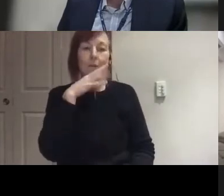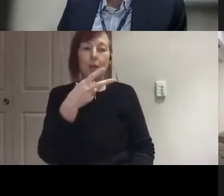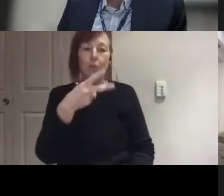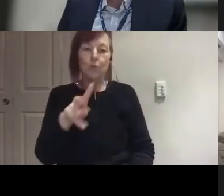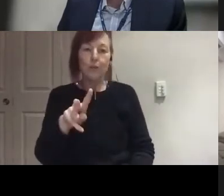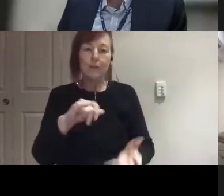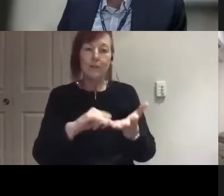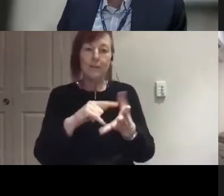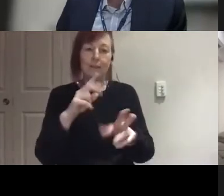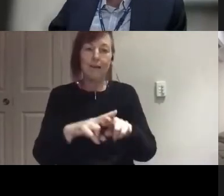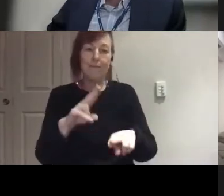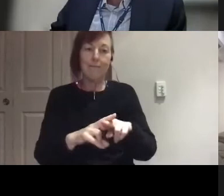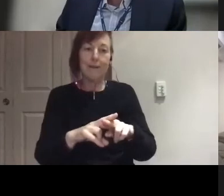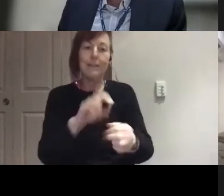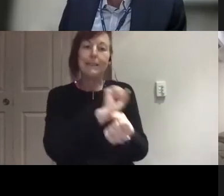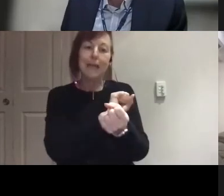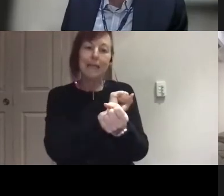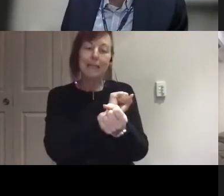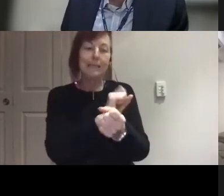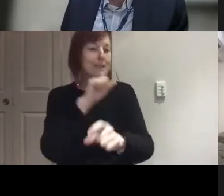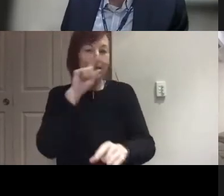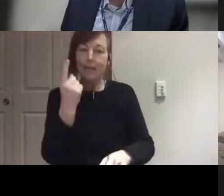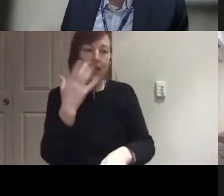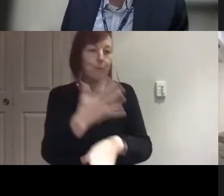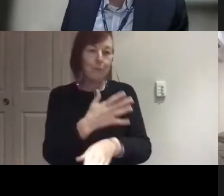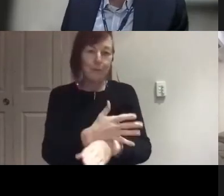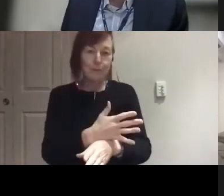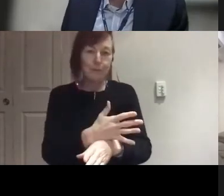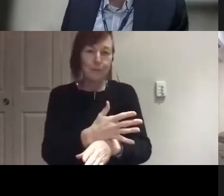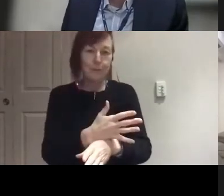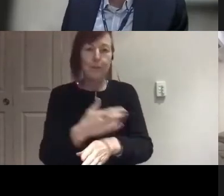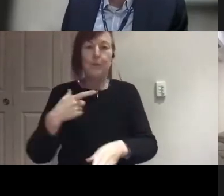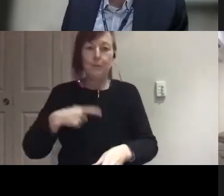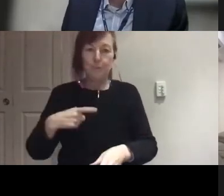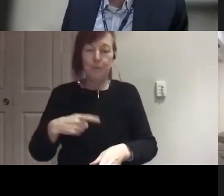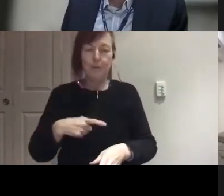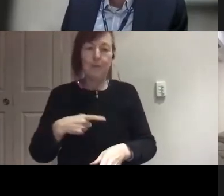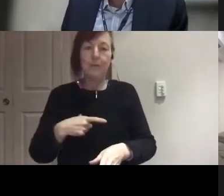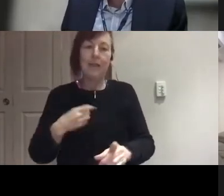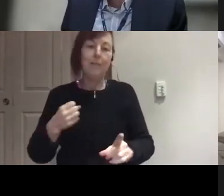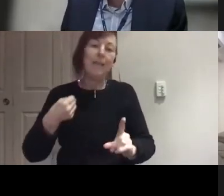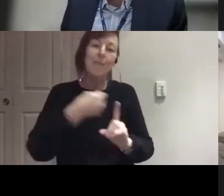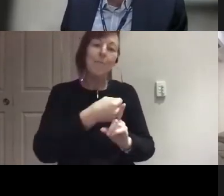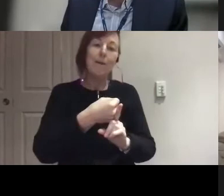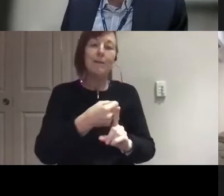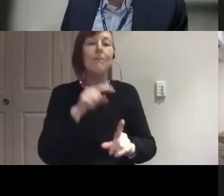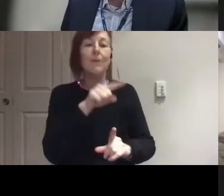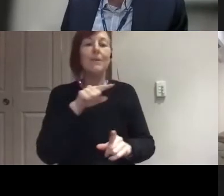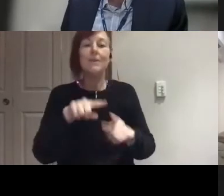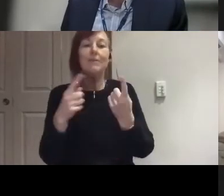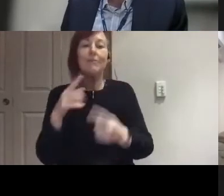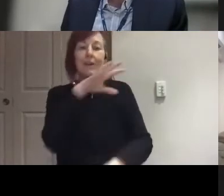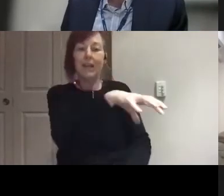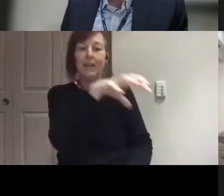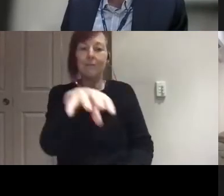not able to be at work at the moment because of being in certain locations and exposure sites. That is having